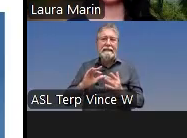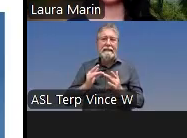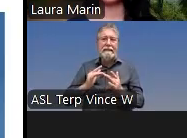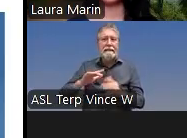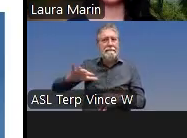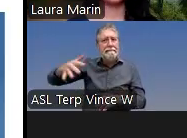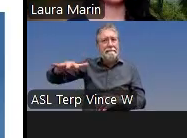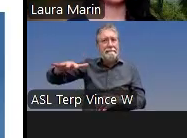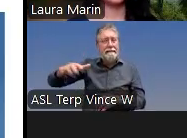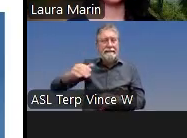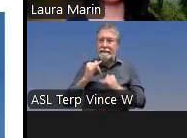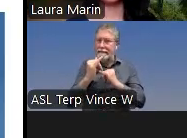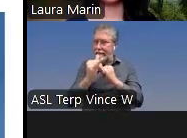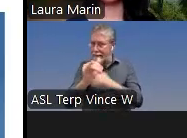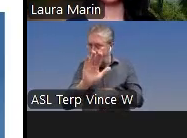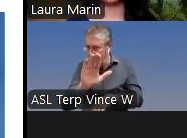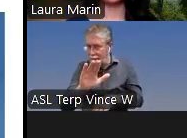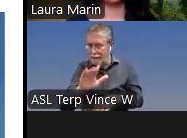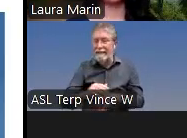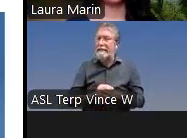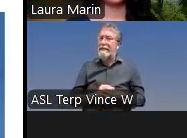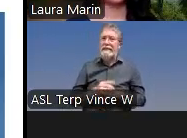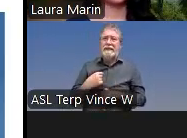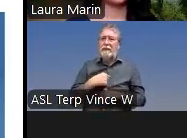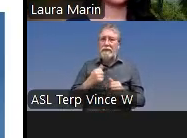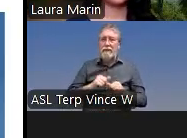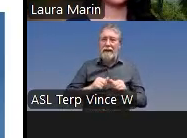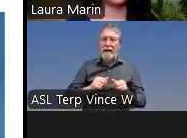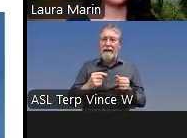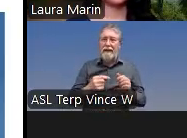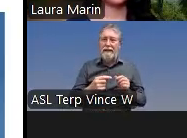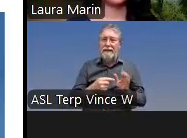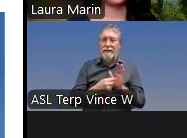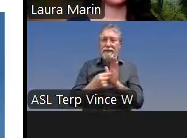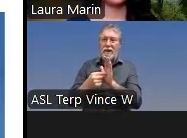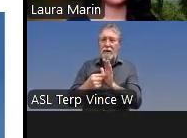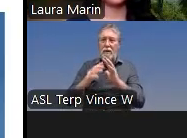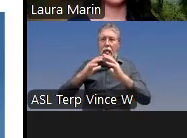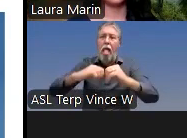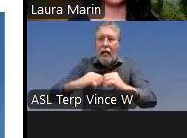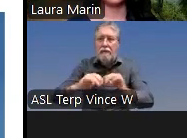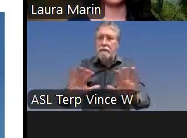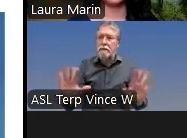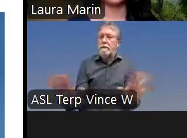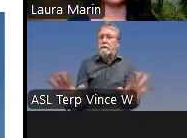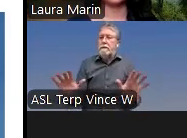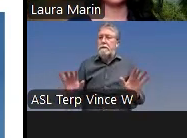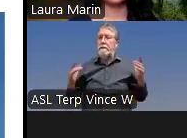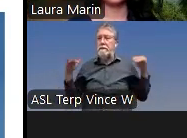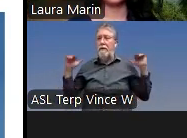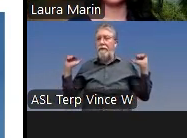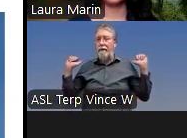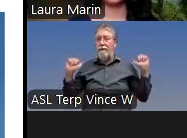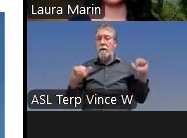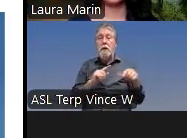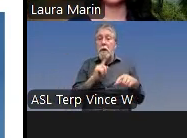as well, and those haven't worked well when we've tried to do it. But I'll summarize these